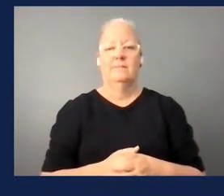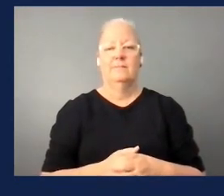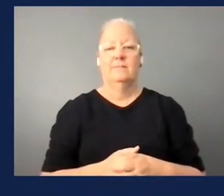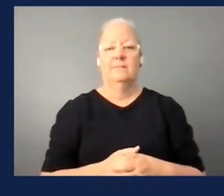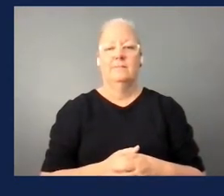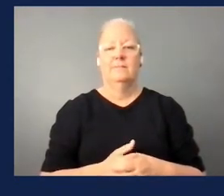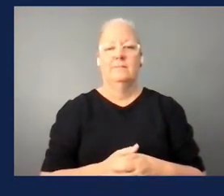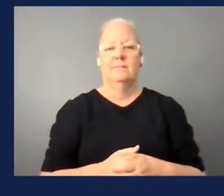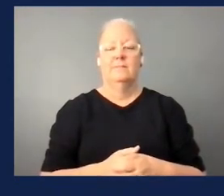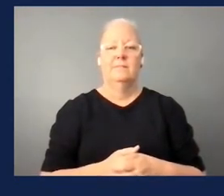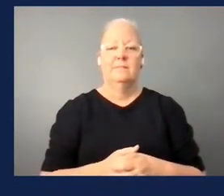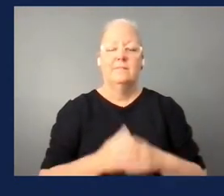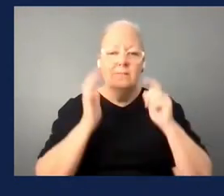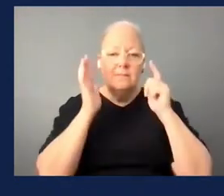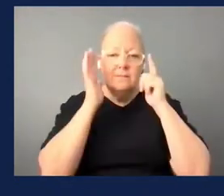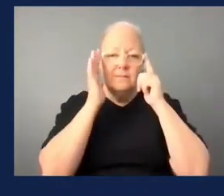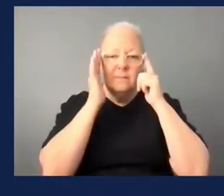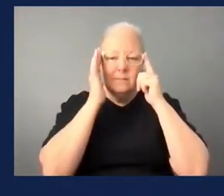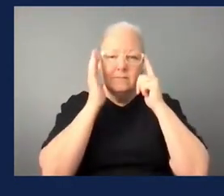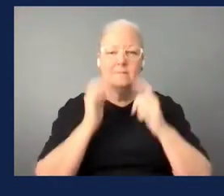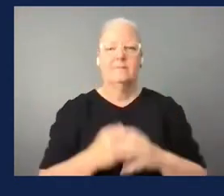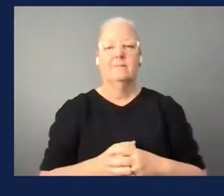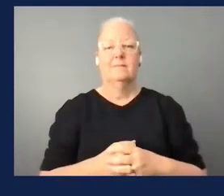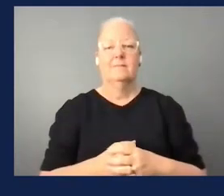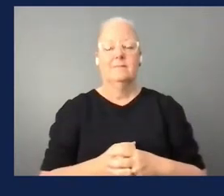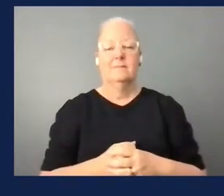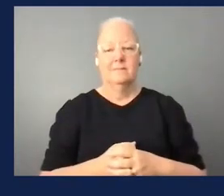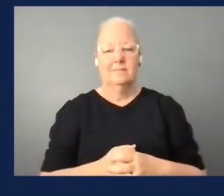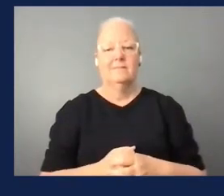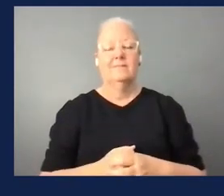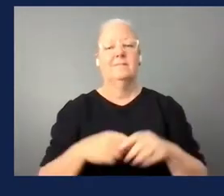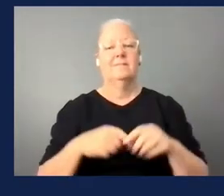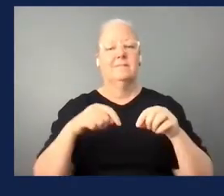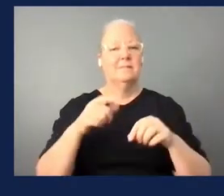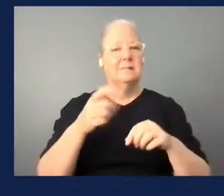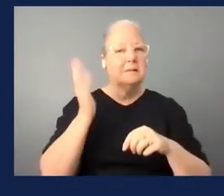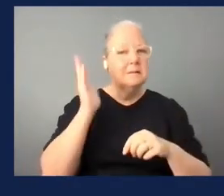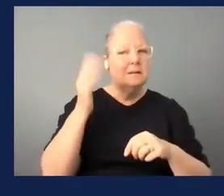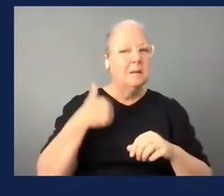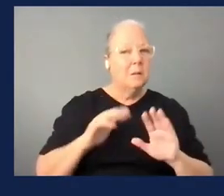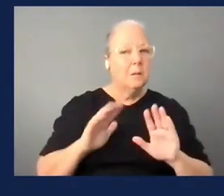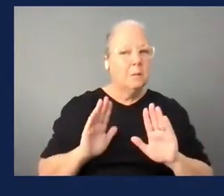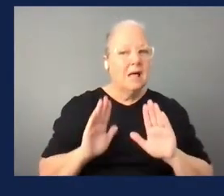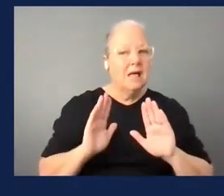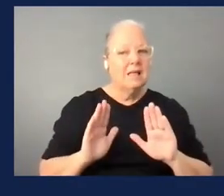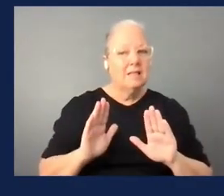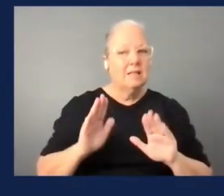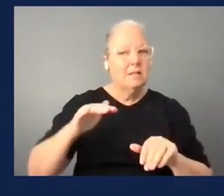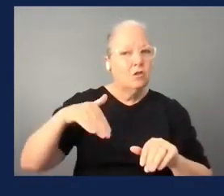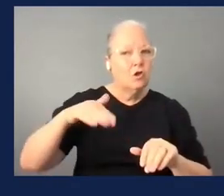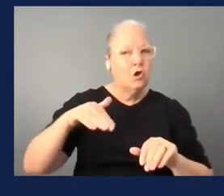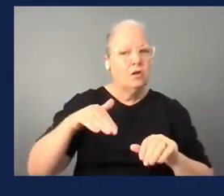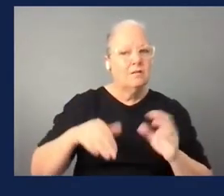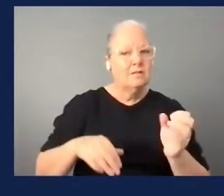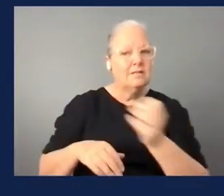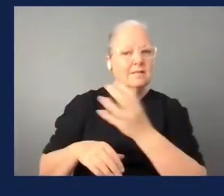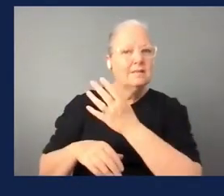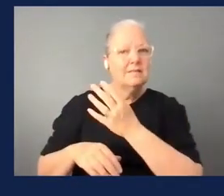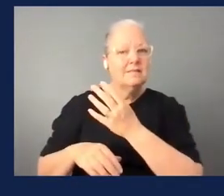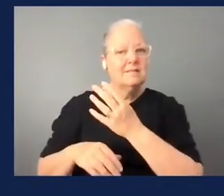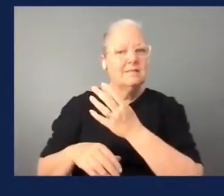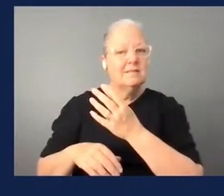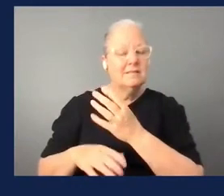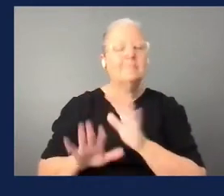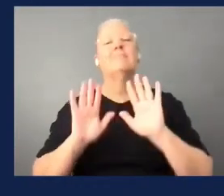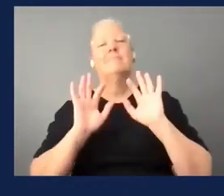Oh, wait. Yeah, the presentation isn't yet on screen, so I was like waiting for that. Well, first